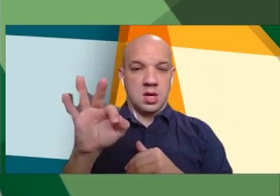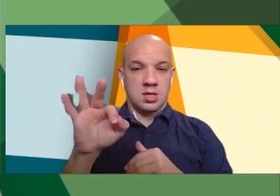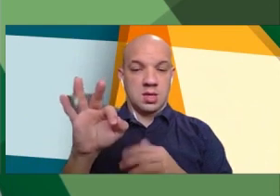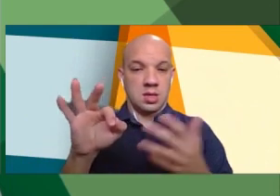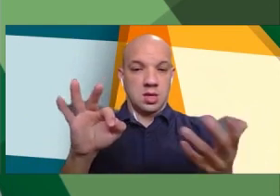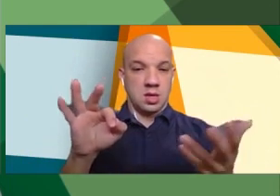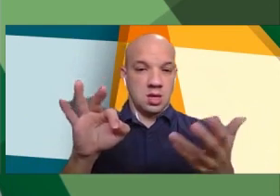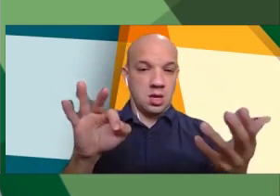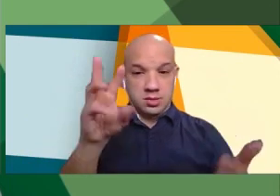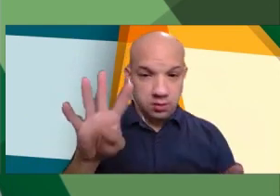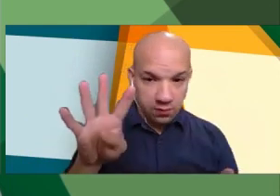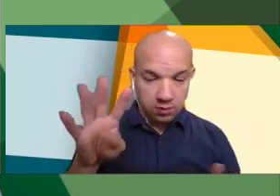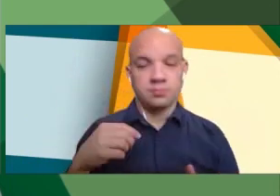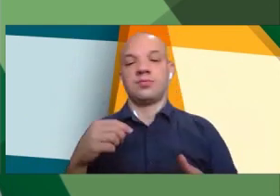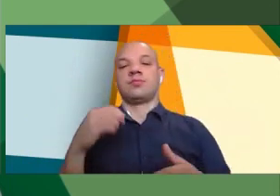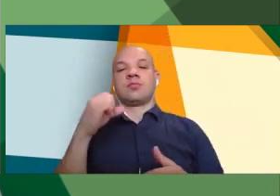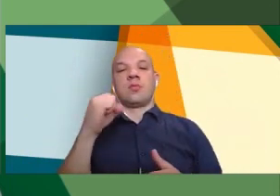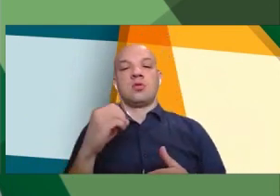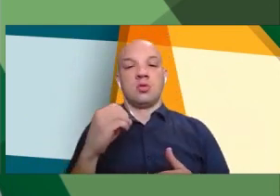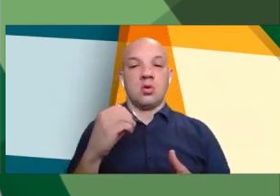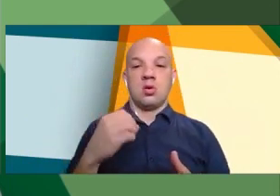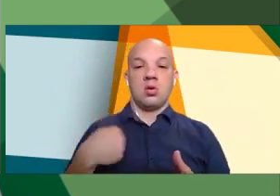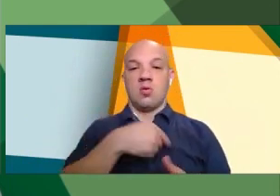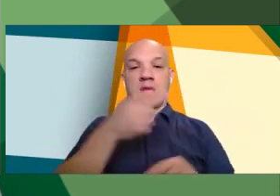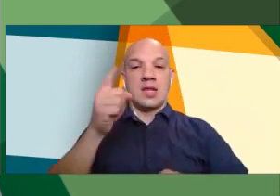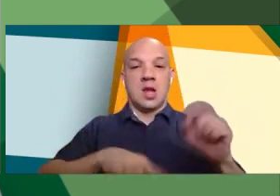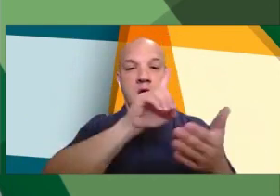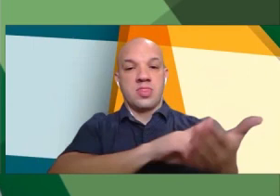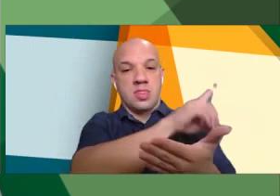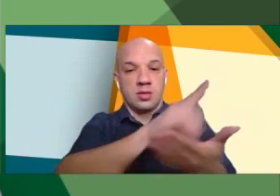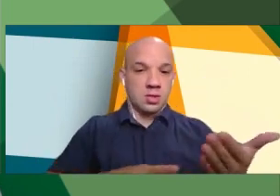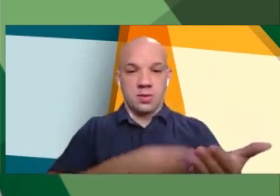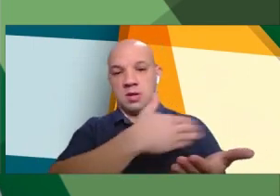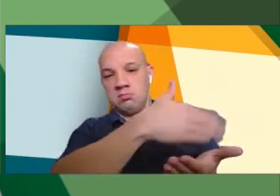1964. So we cannot discriminate on any